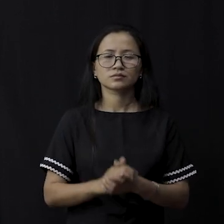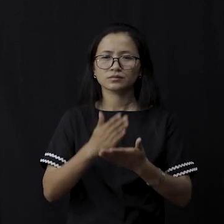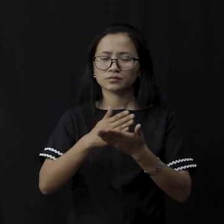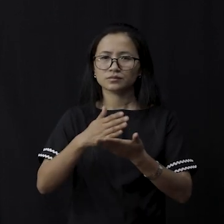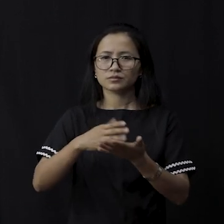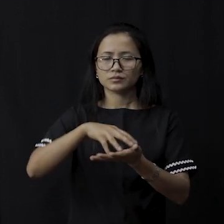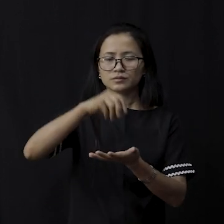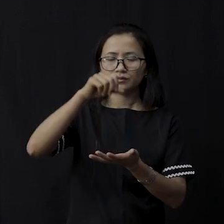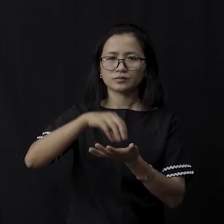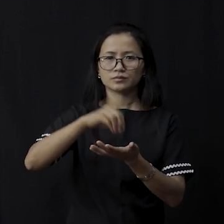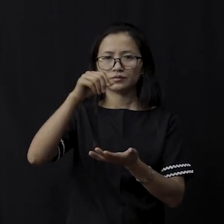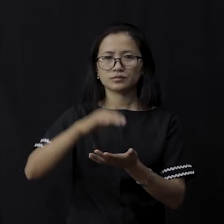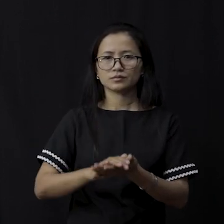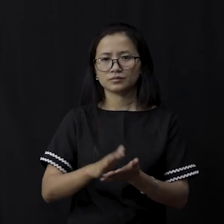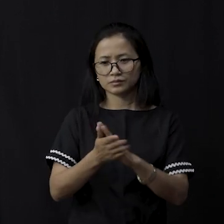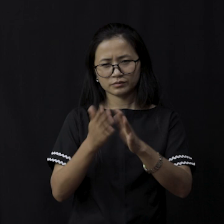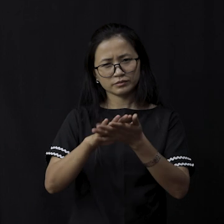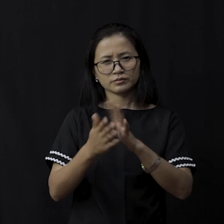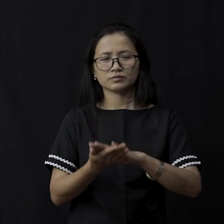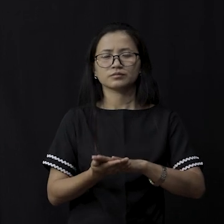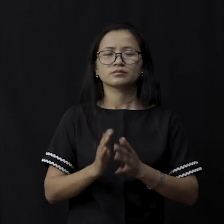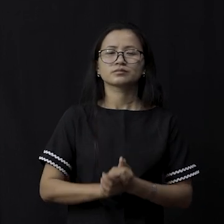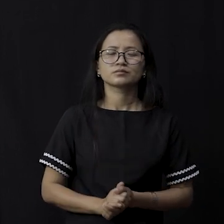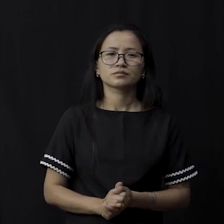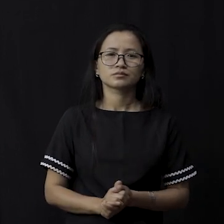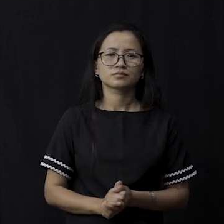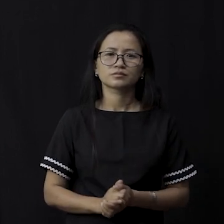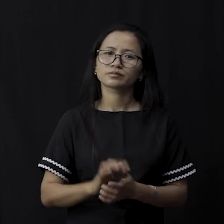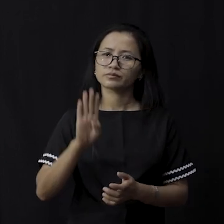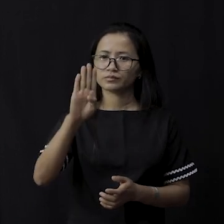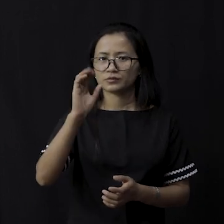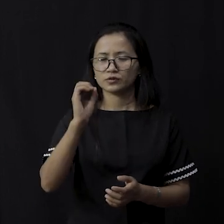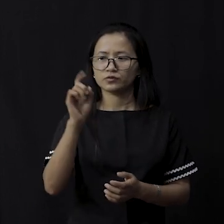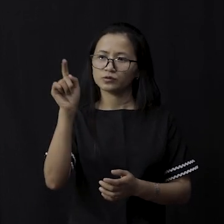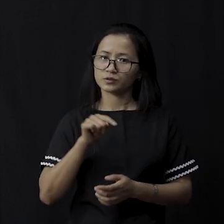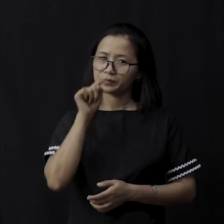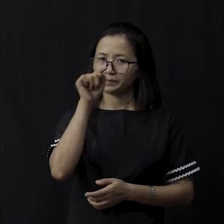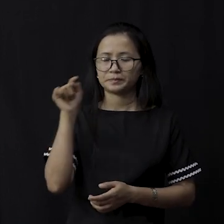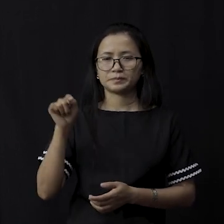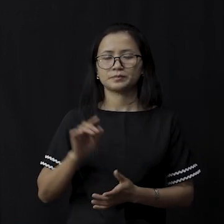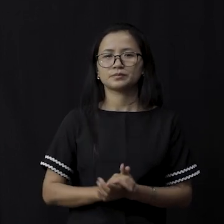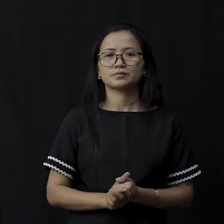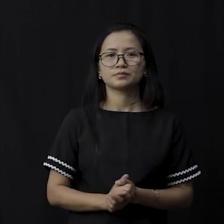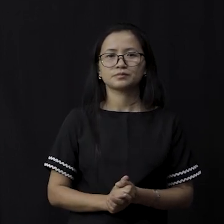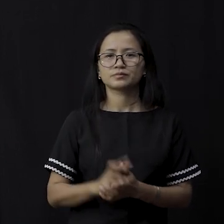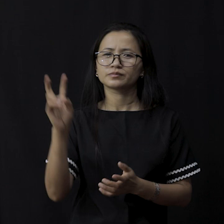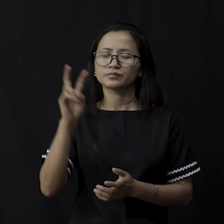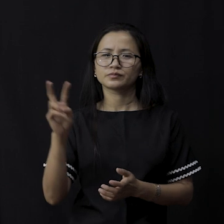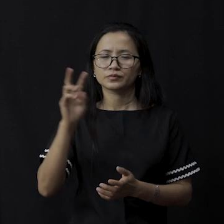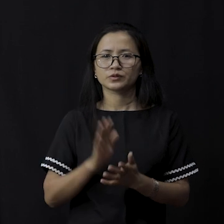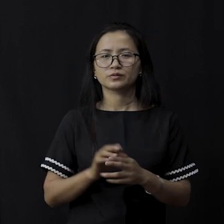the rice, the atam maita, and all this, 40%, okay? 40%. Here, vegetables